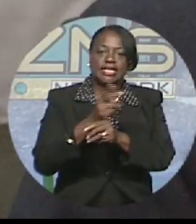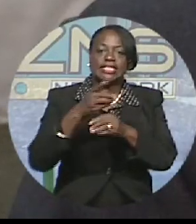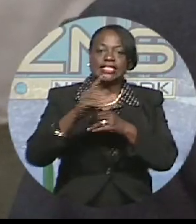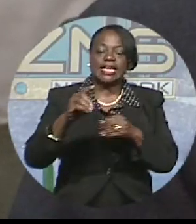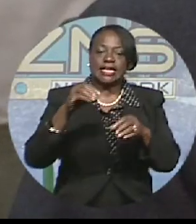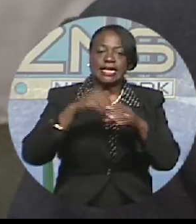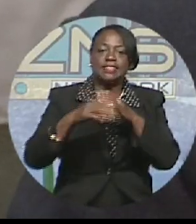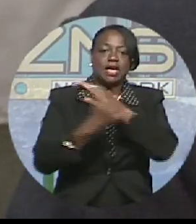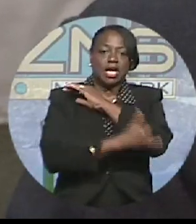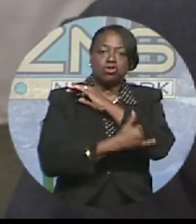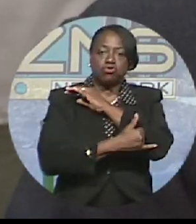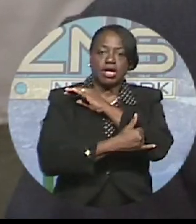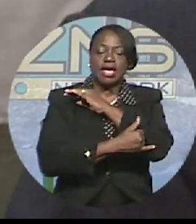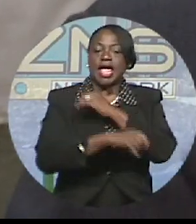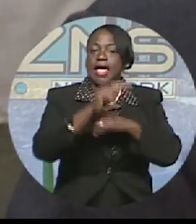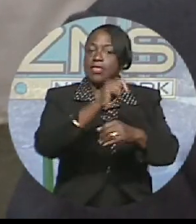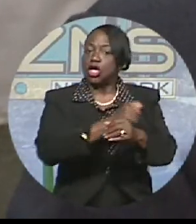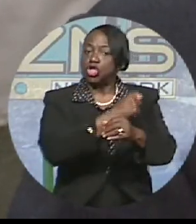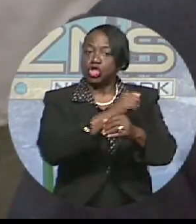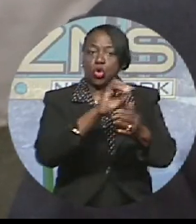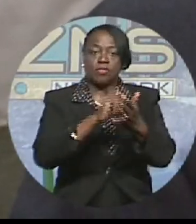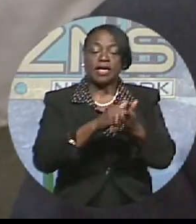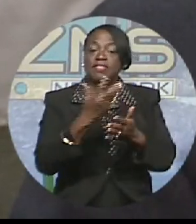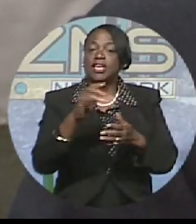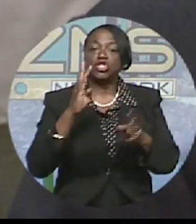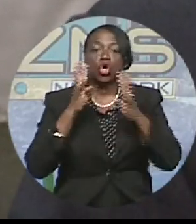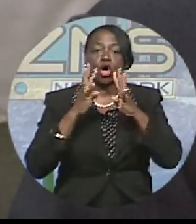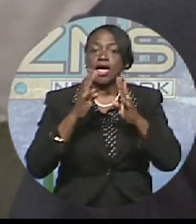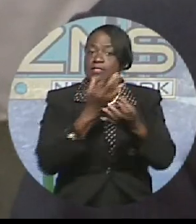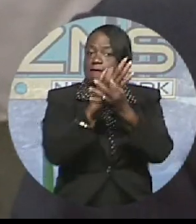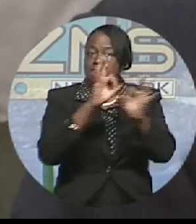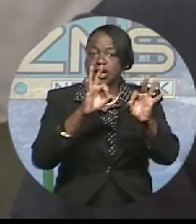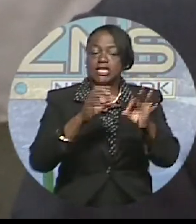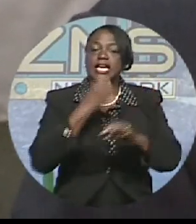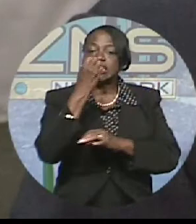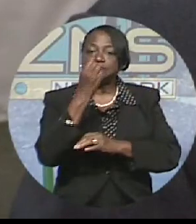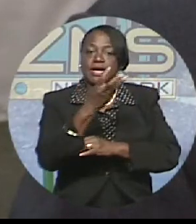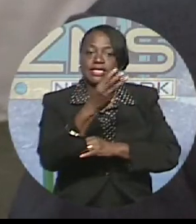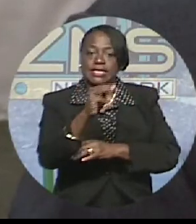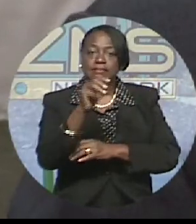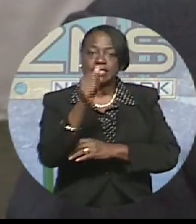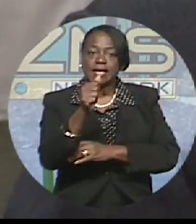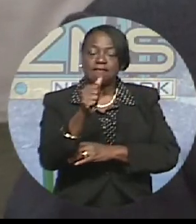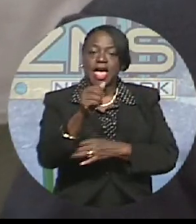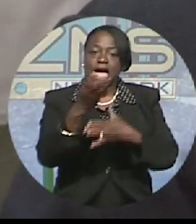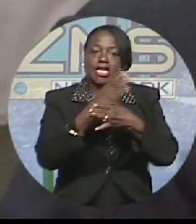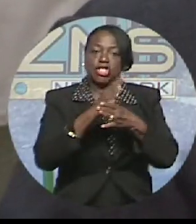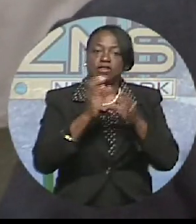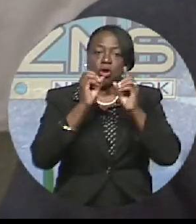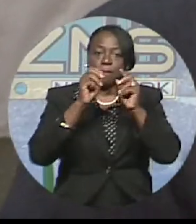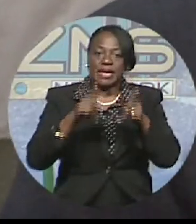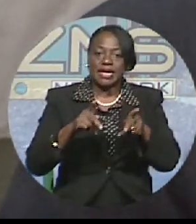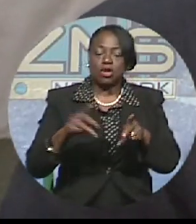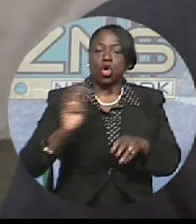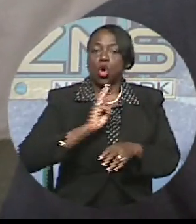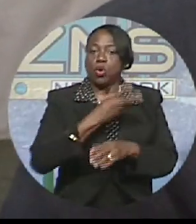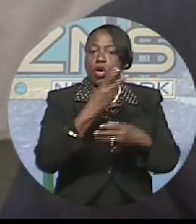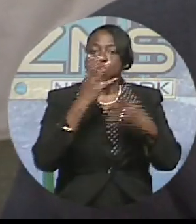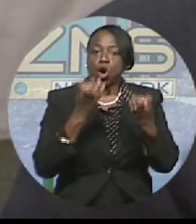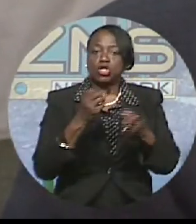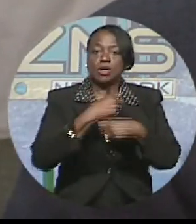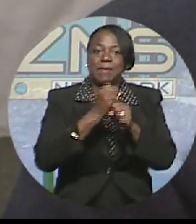which they have spoken. While they are free to express themselves and share their opinions, we wish to make our position